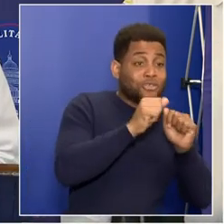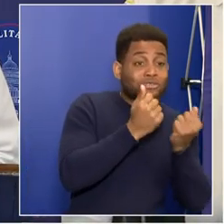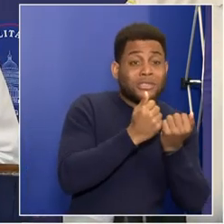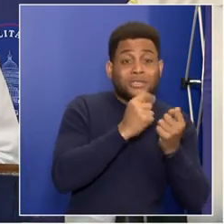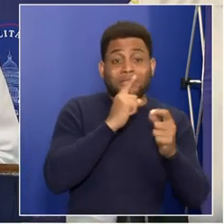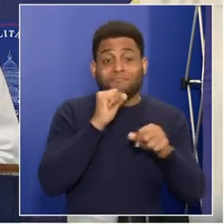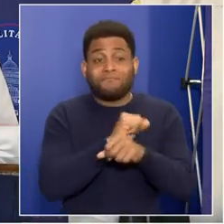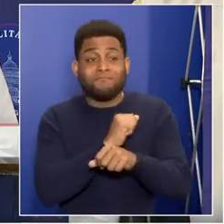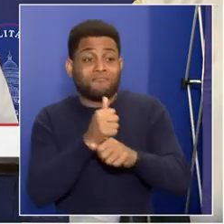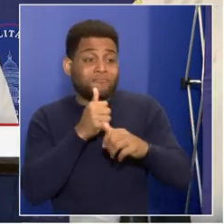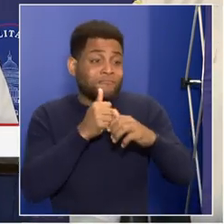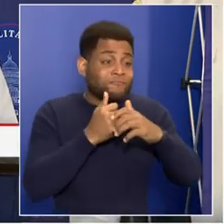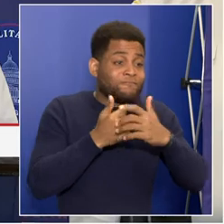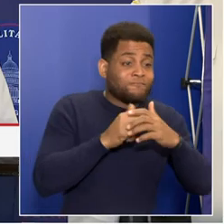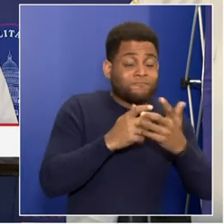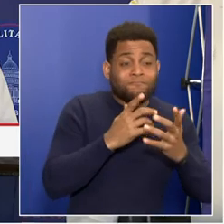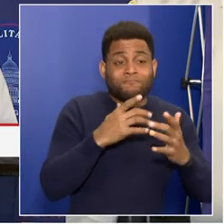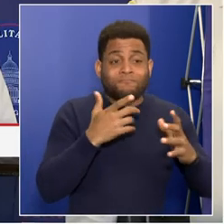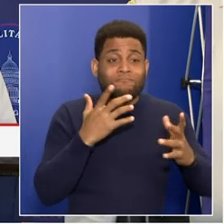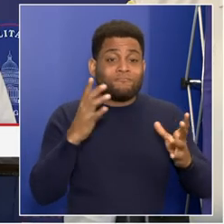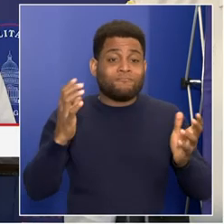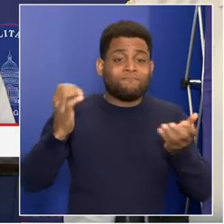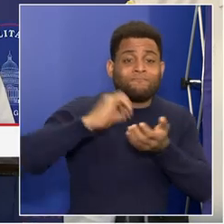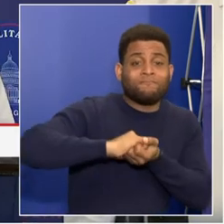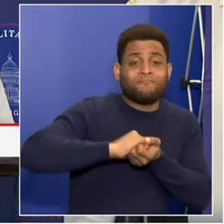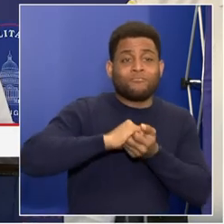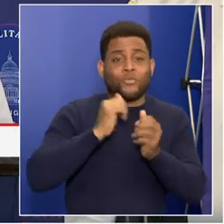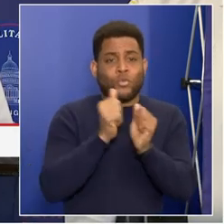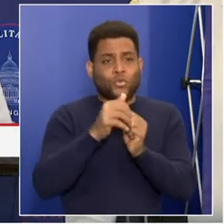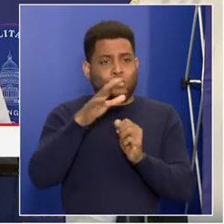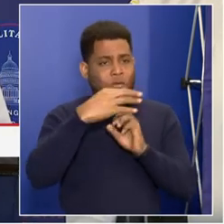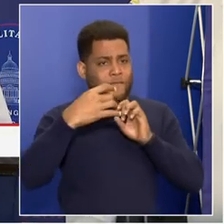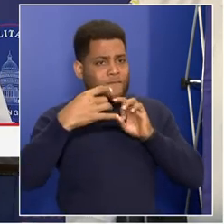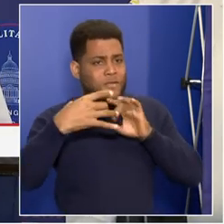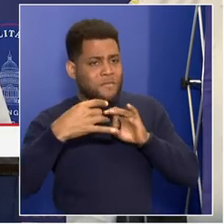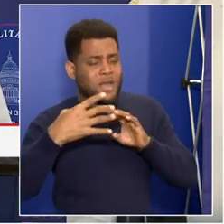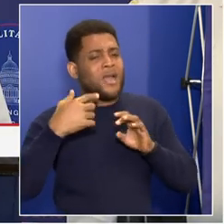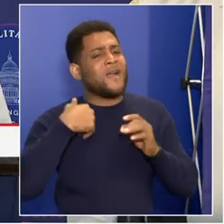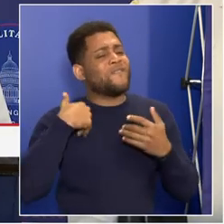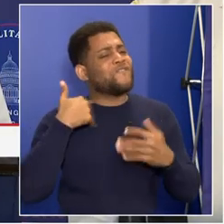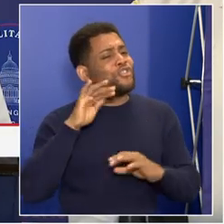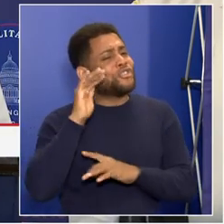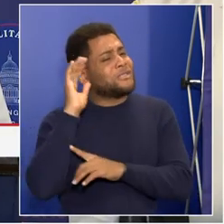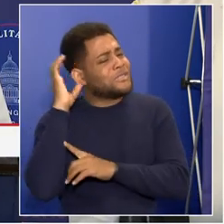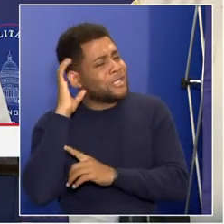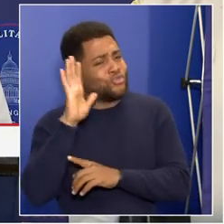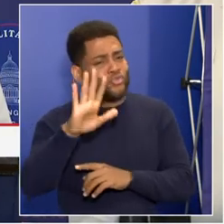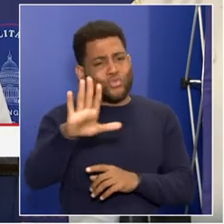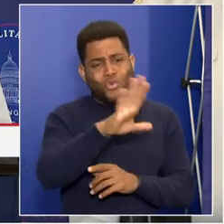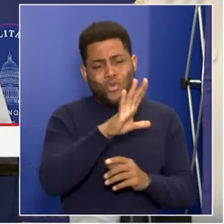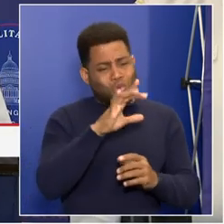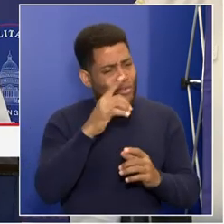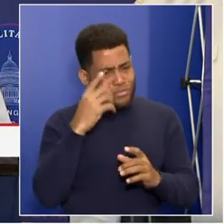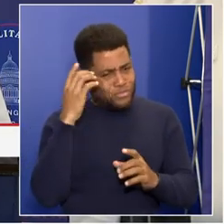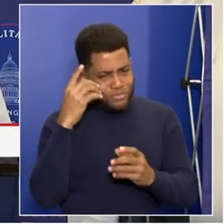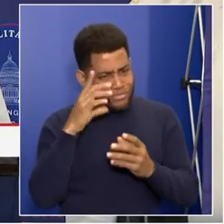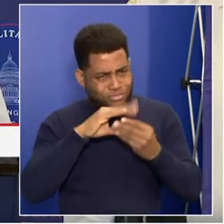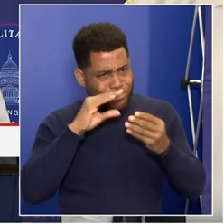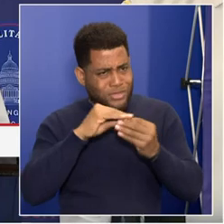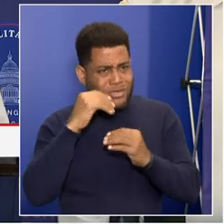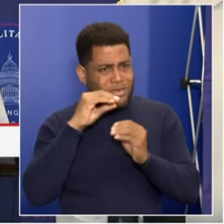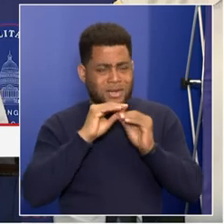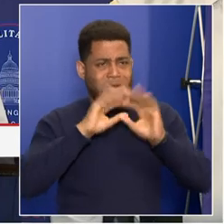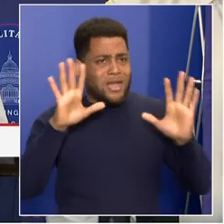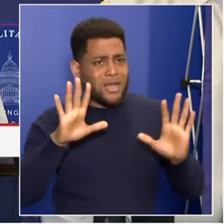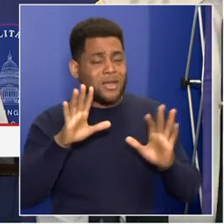with your input. And I heard you, and I hear you loud and clear. I want you to know that we are also turning trends with regards to our crime. Our crime